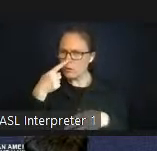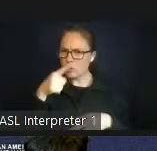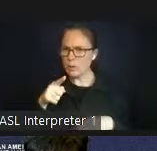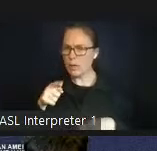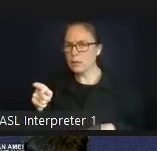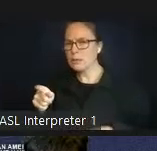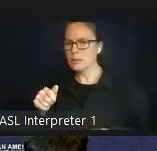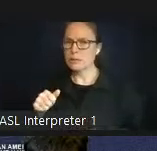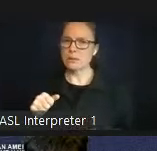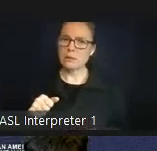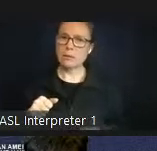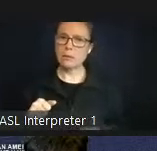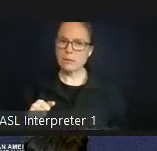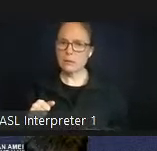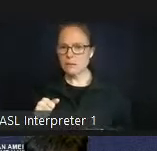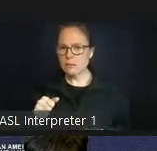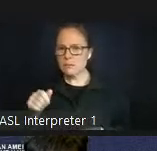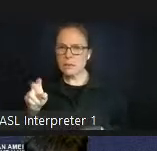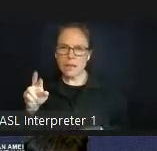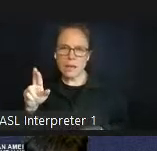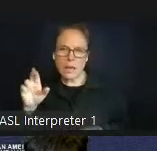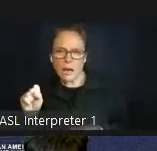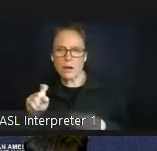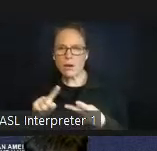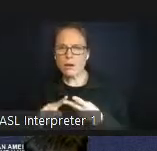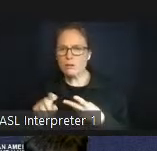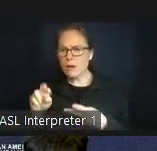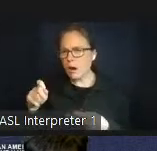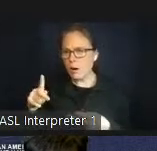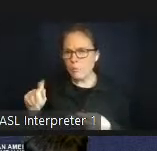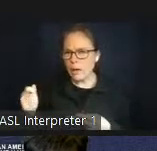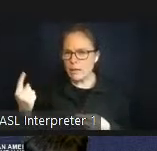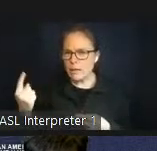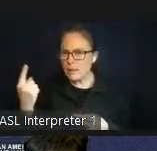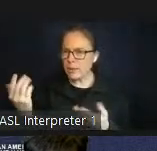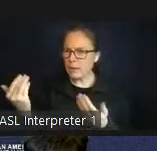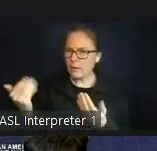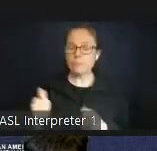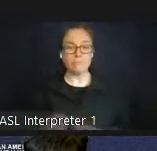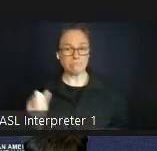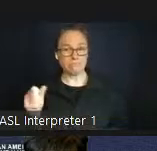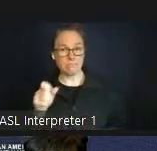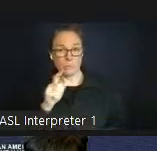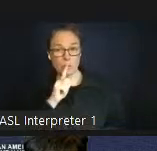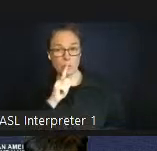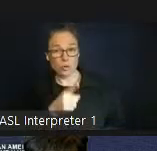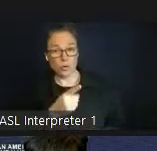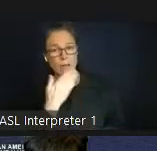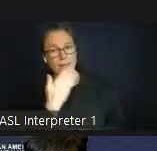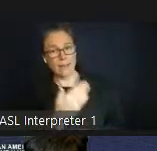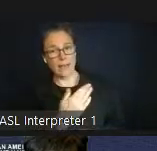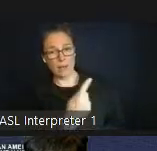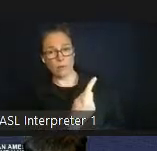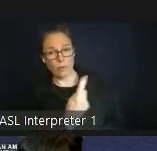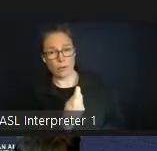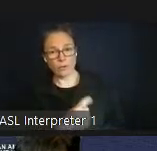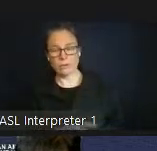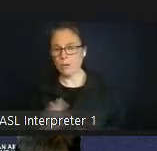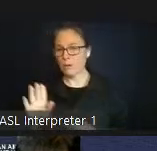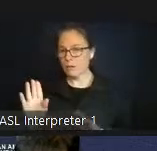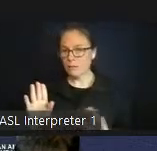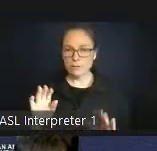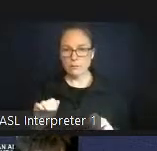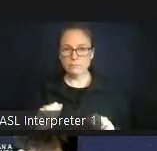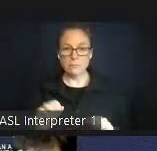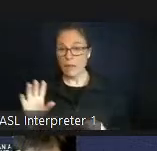them as ARPA money and CARES money, I think, something to that effect. But sure. Thank you for the question. Thank you for the question. And